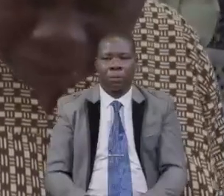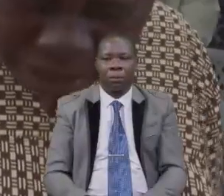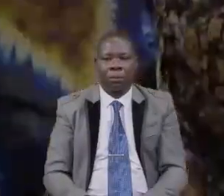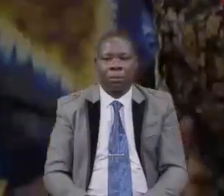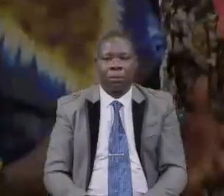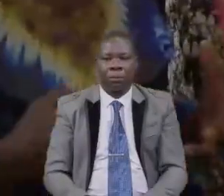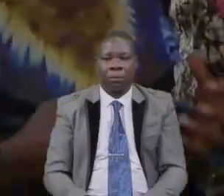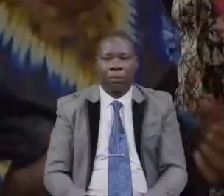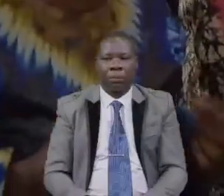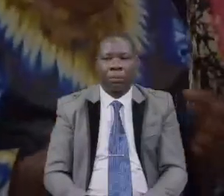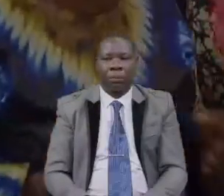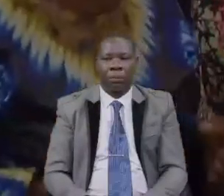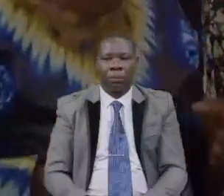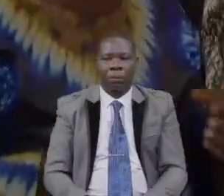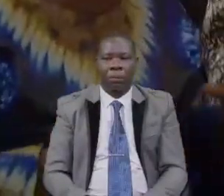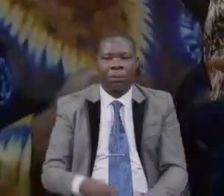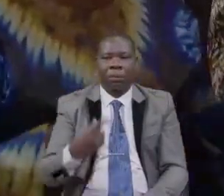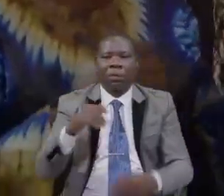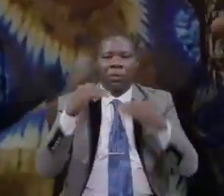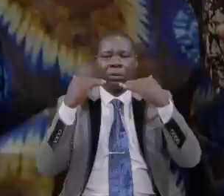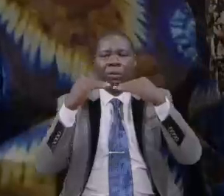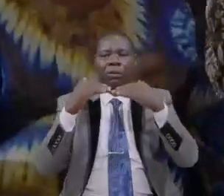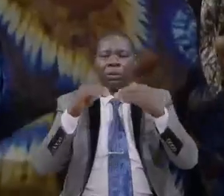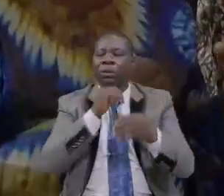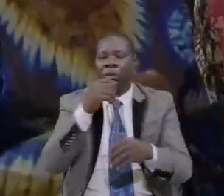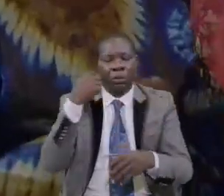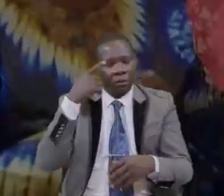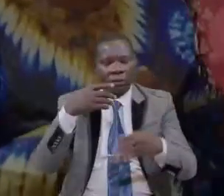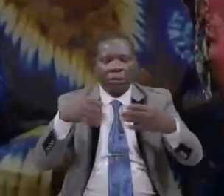The standard not for sale.